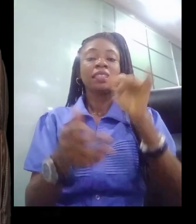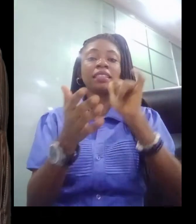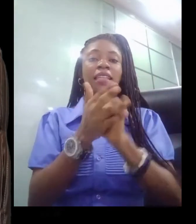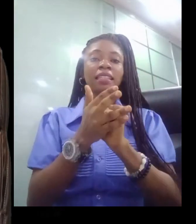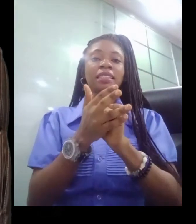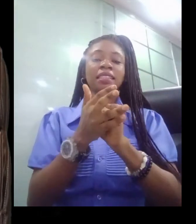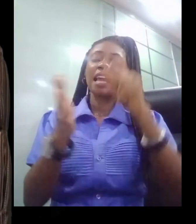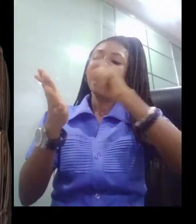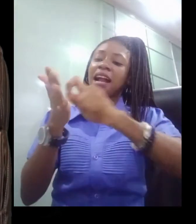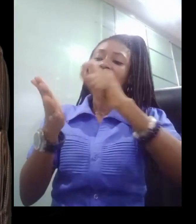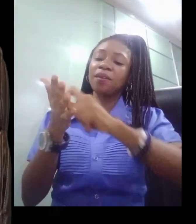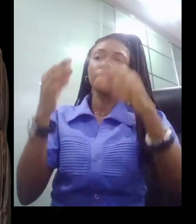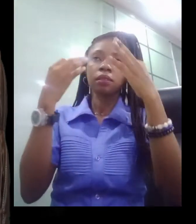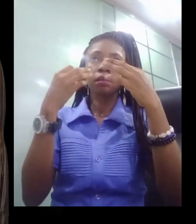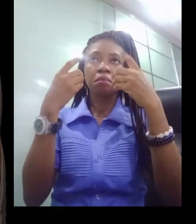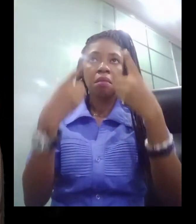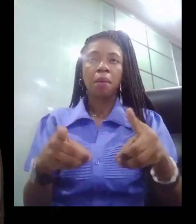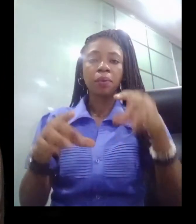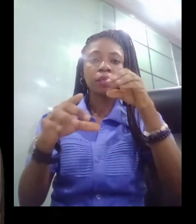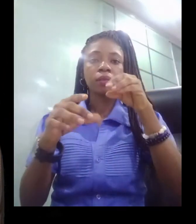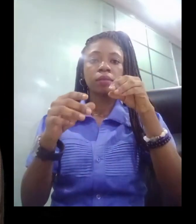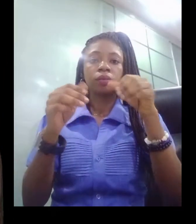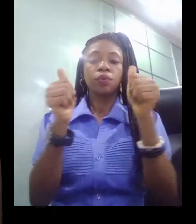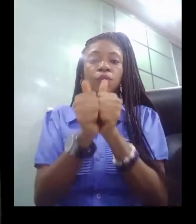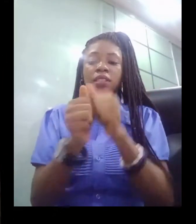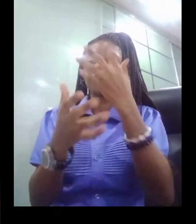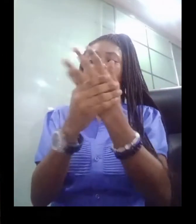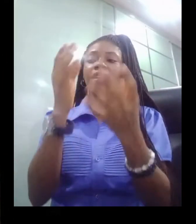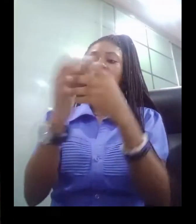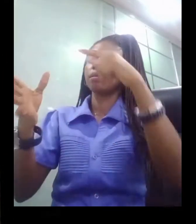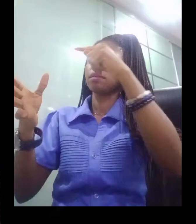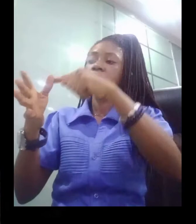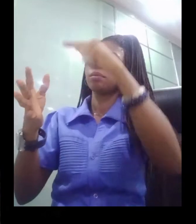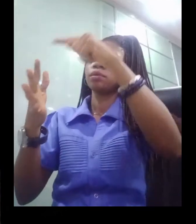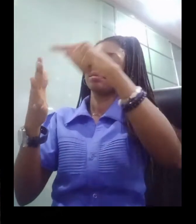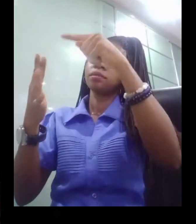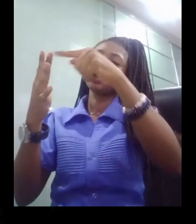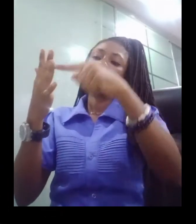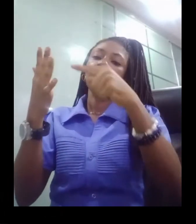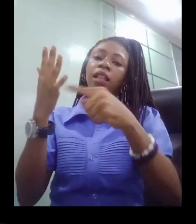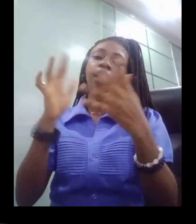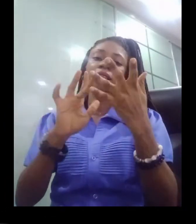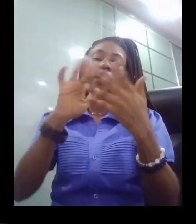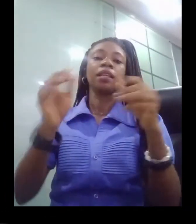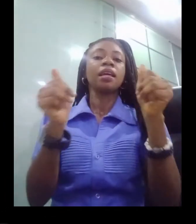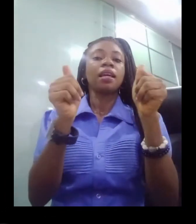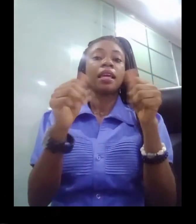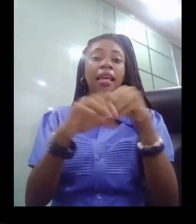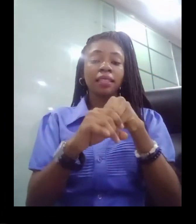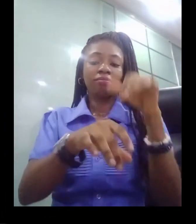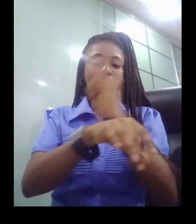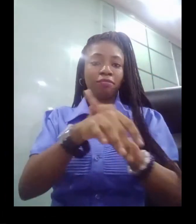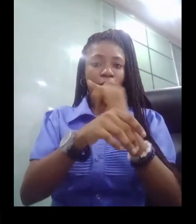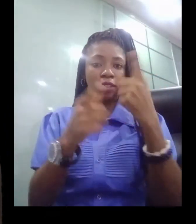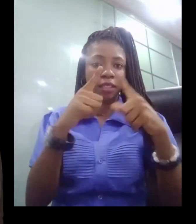in many of our indigenous cultures. So it is also a kind of generally accepted sign.